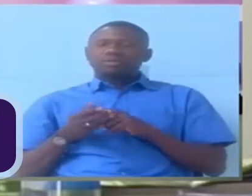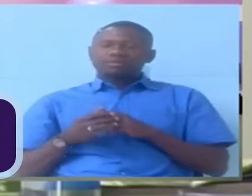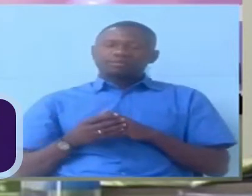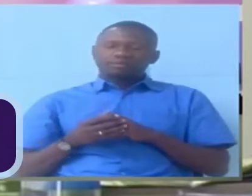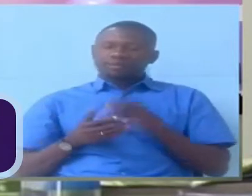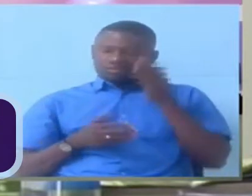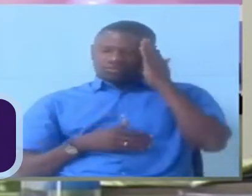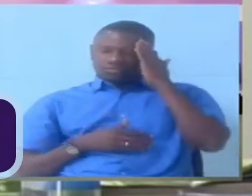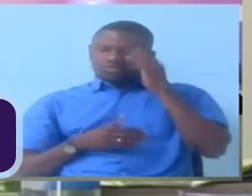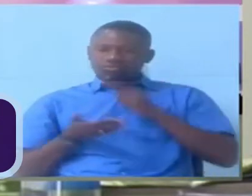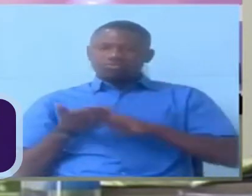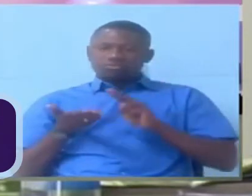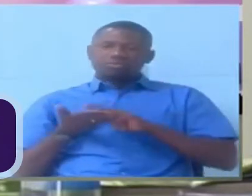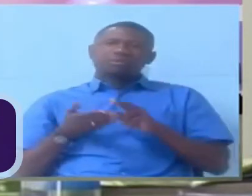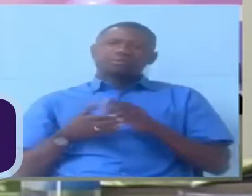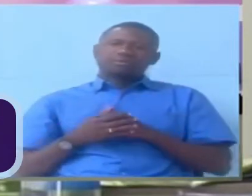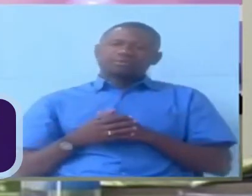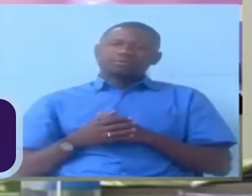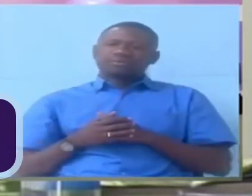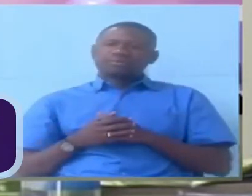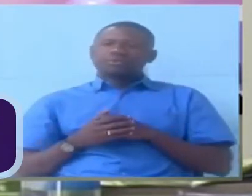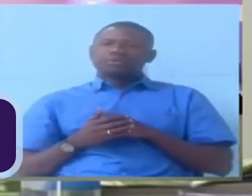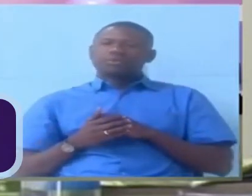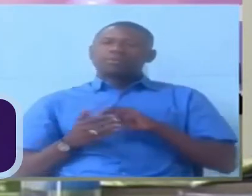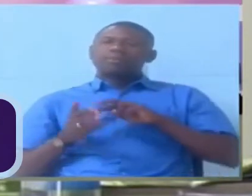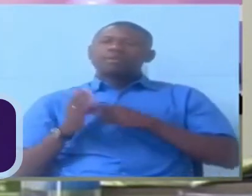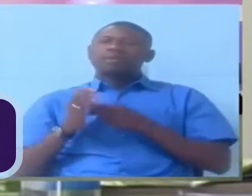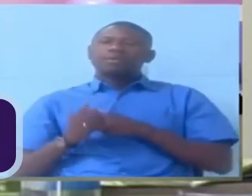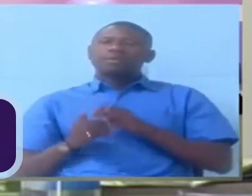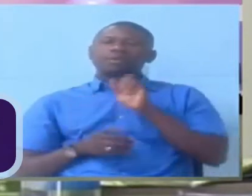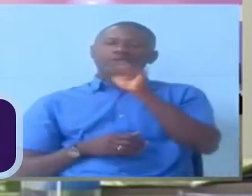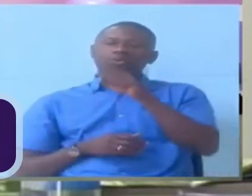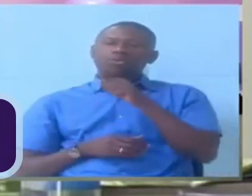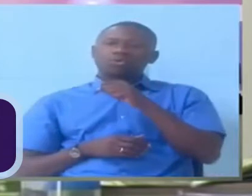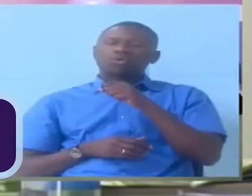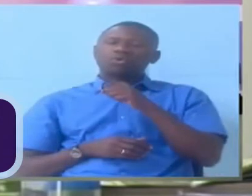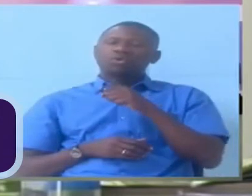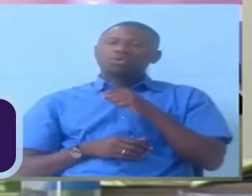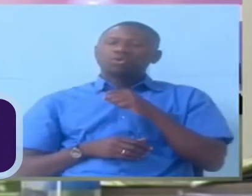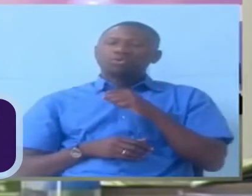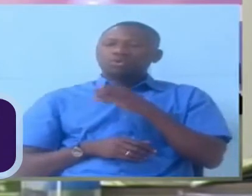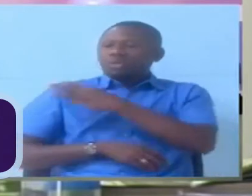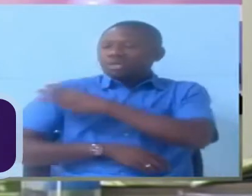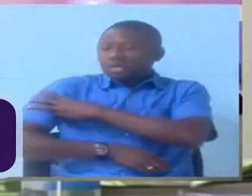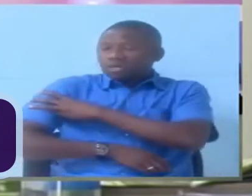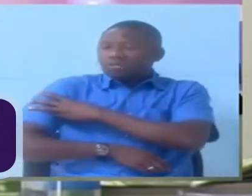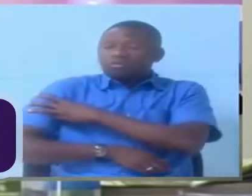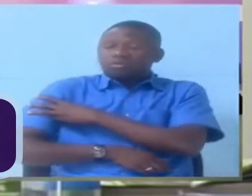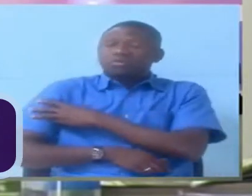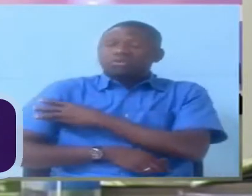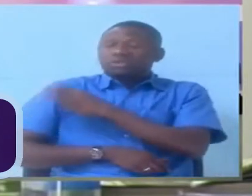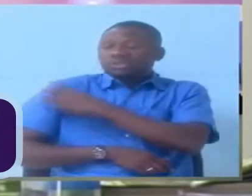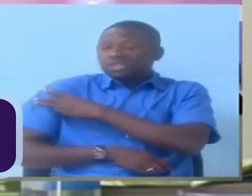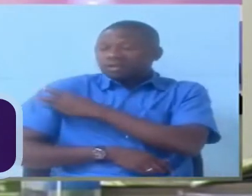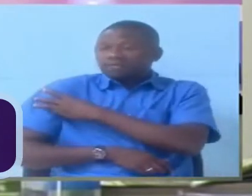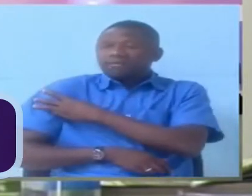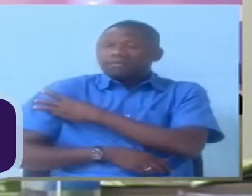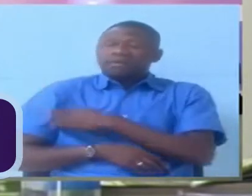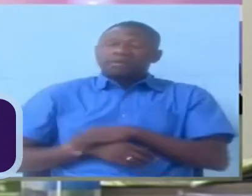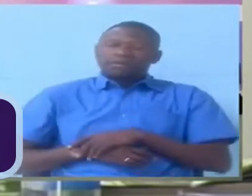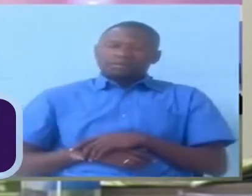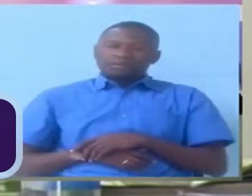Royal Gibraltar londi karangoto meya lonko yake Gambia janne. And after performing as the best student, birin nata ke